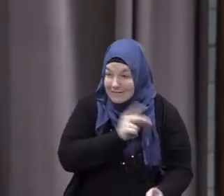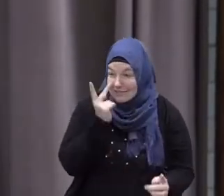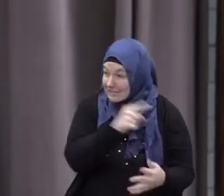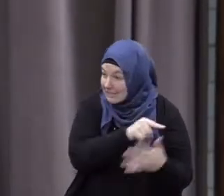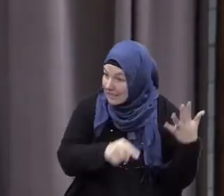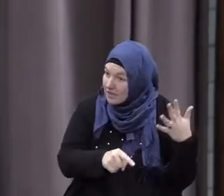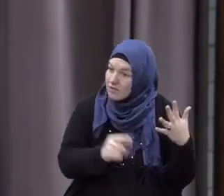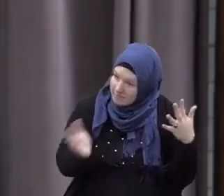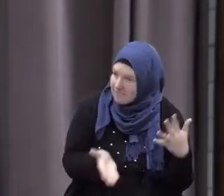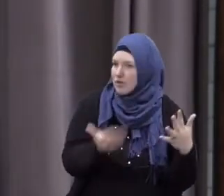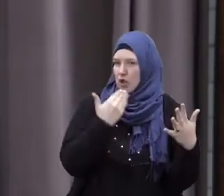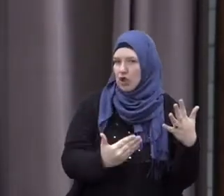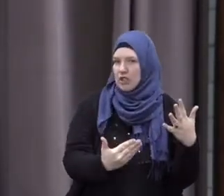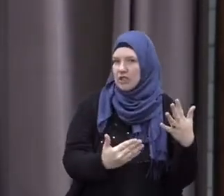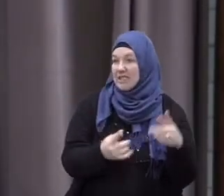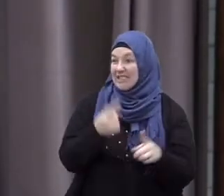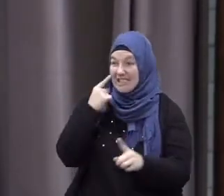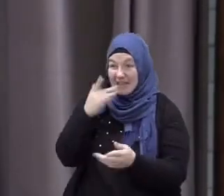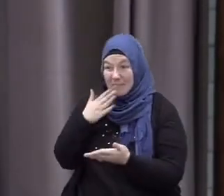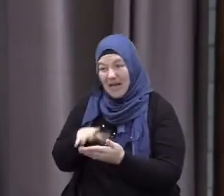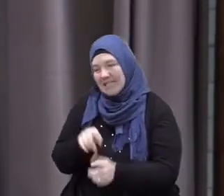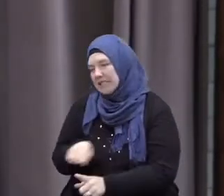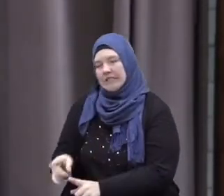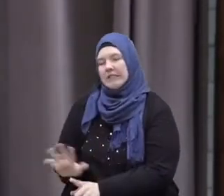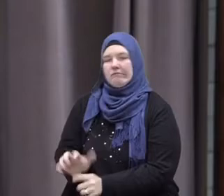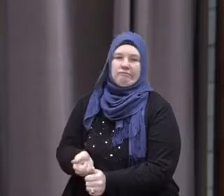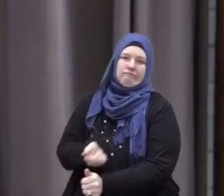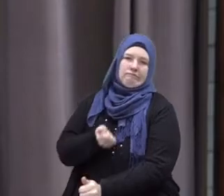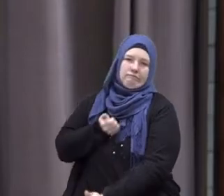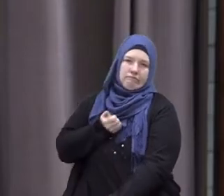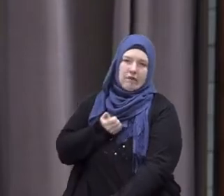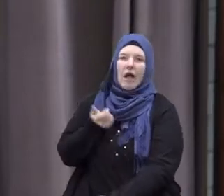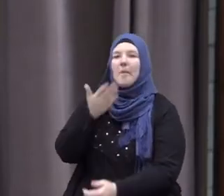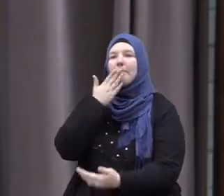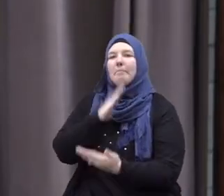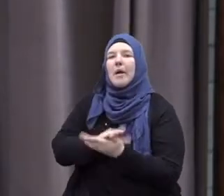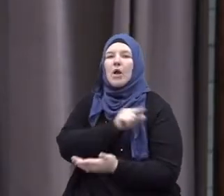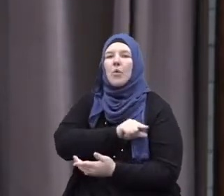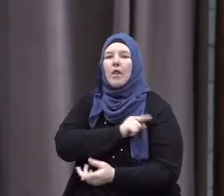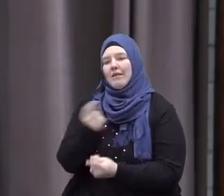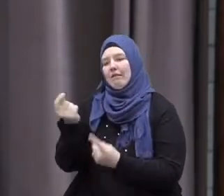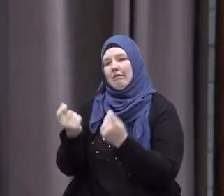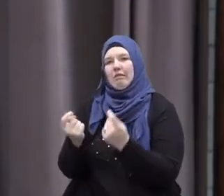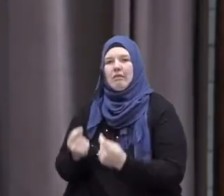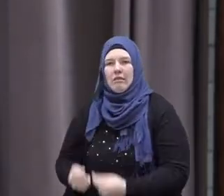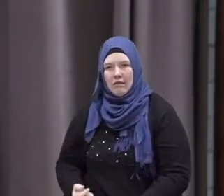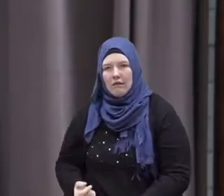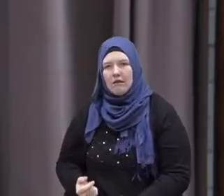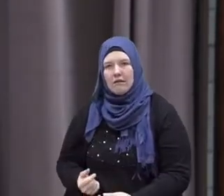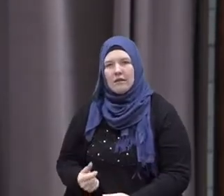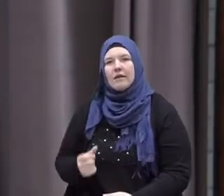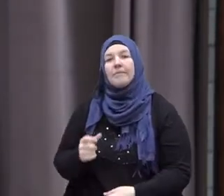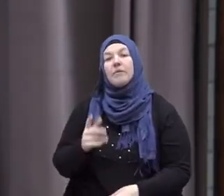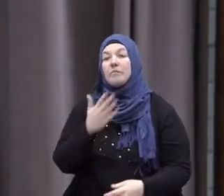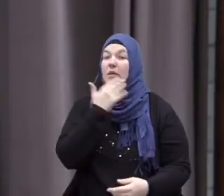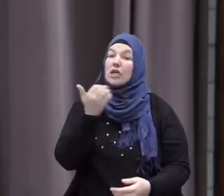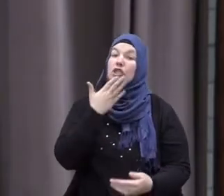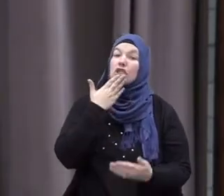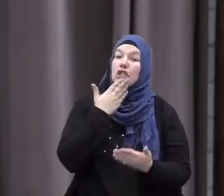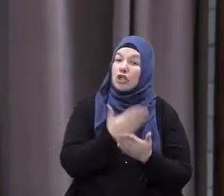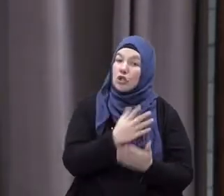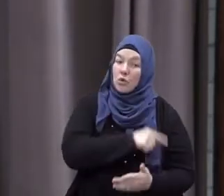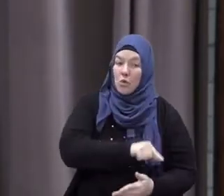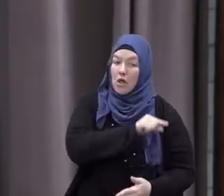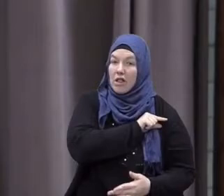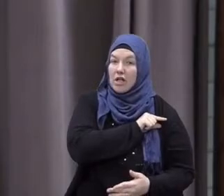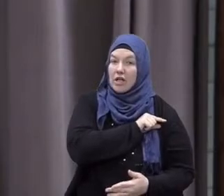good qualities and to help them get rid of their own bad qualities. Because good currency